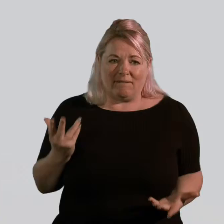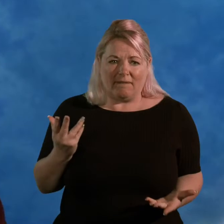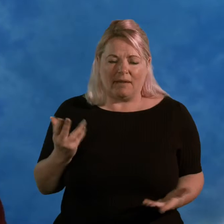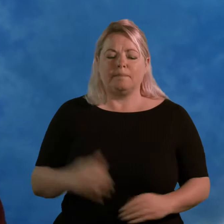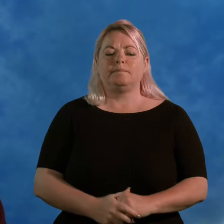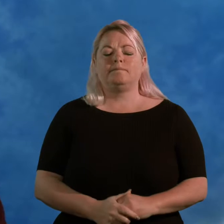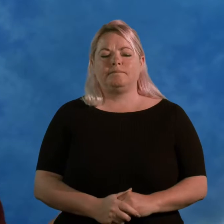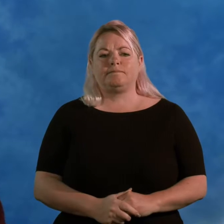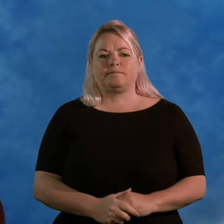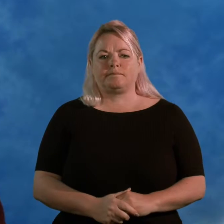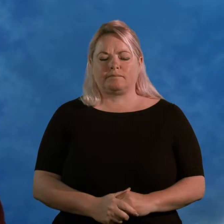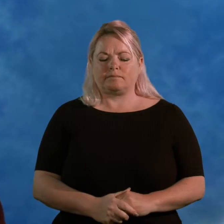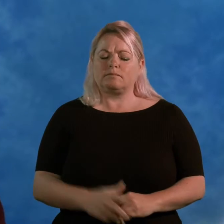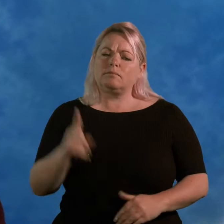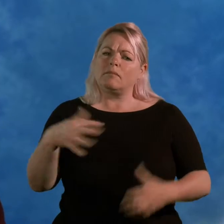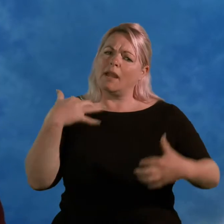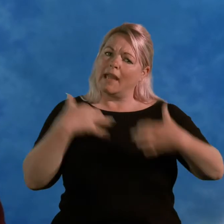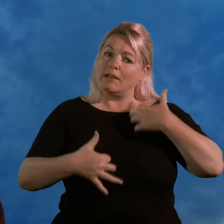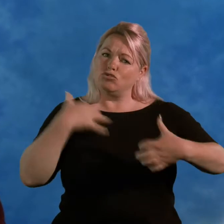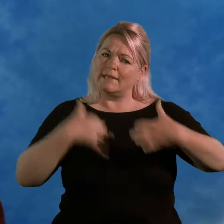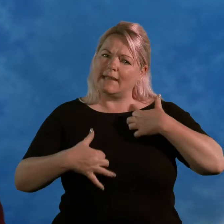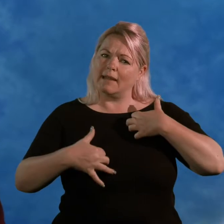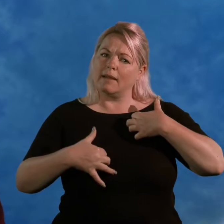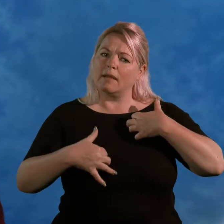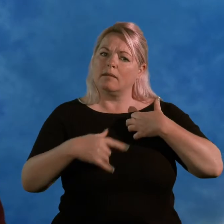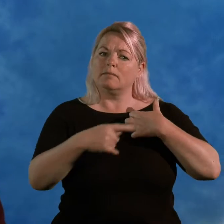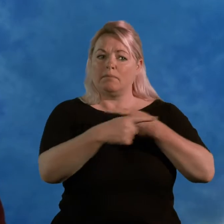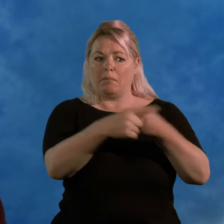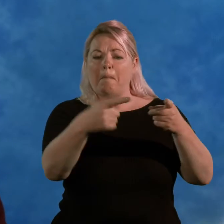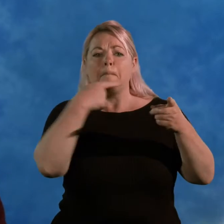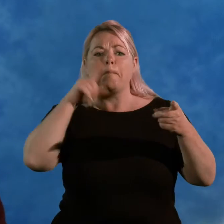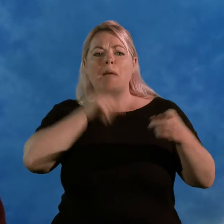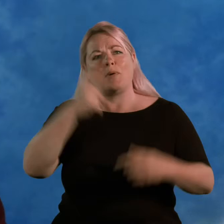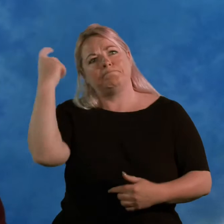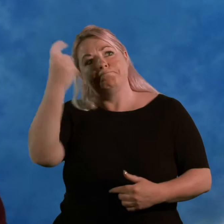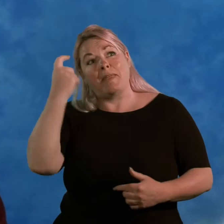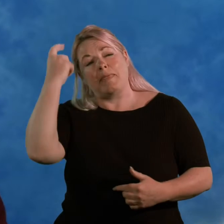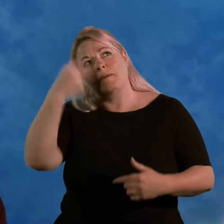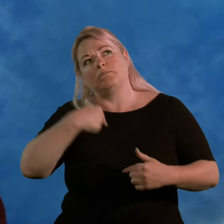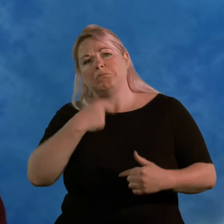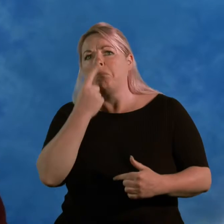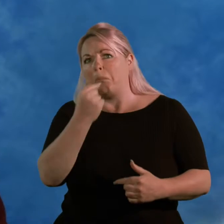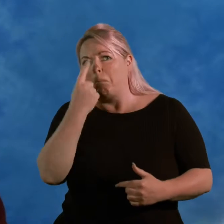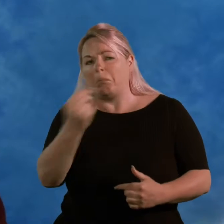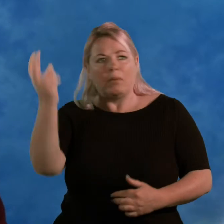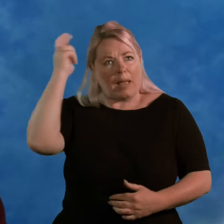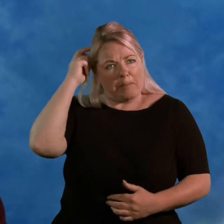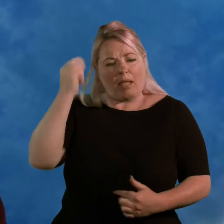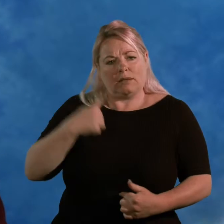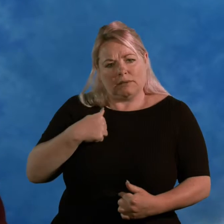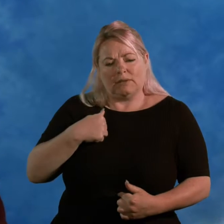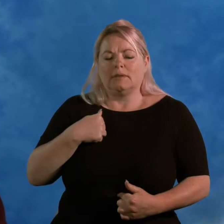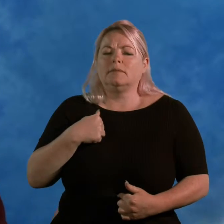properly. Now, this is interesting, and it may be important for people that are considering having cochlear implants in the